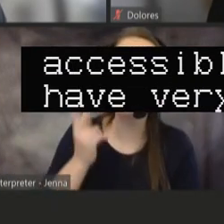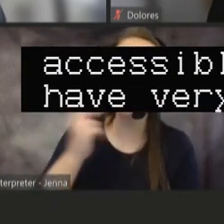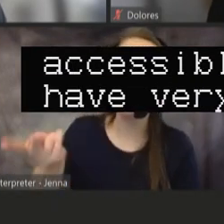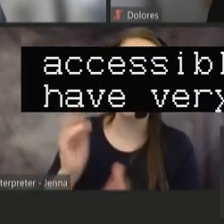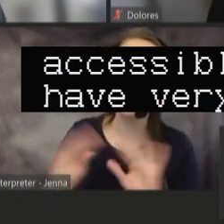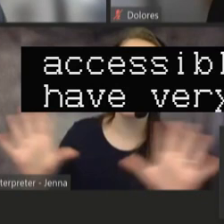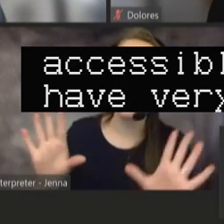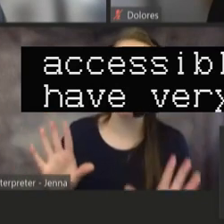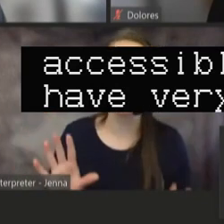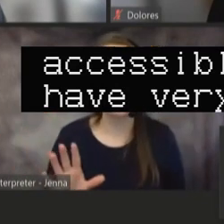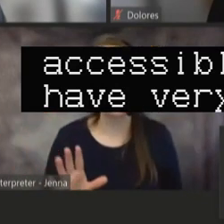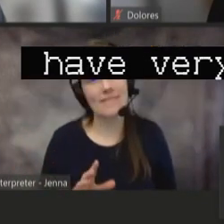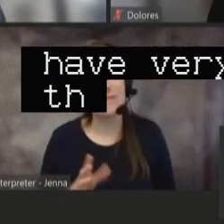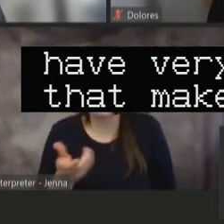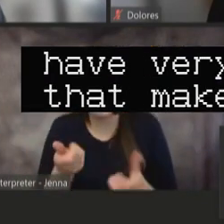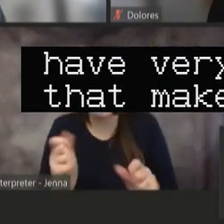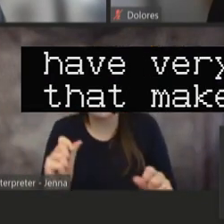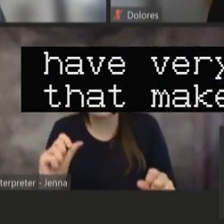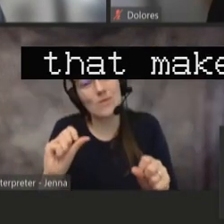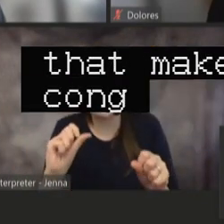that. Thank you.